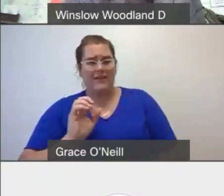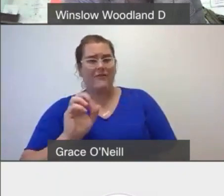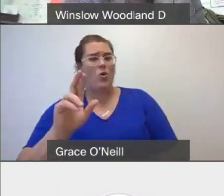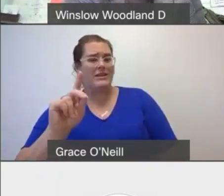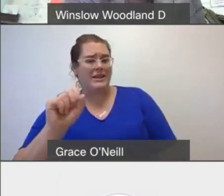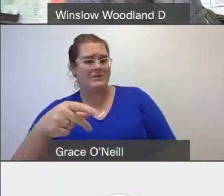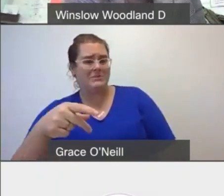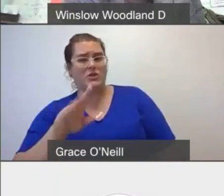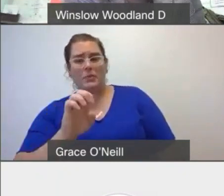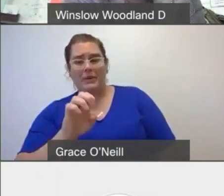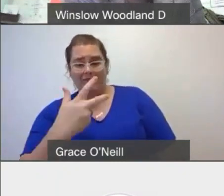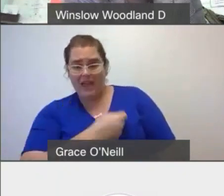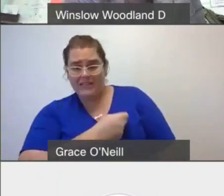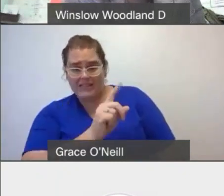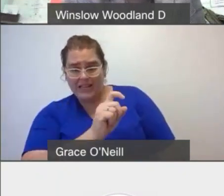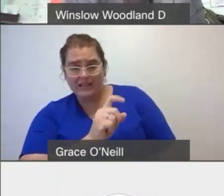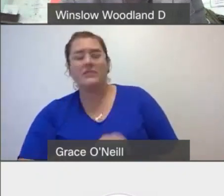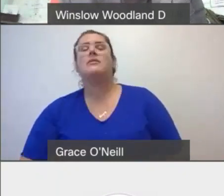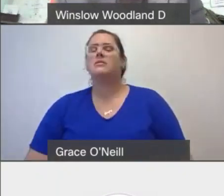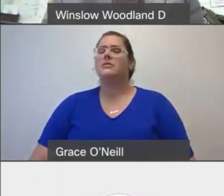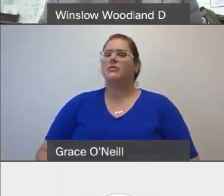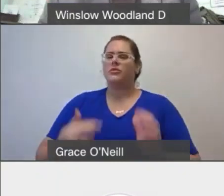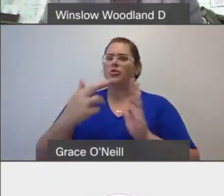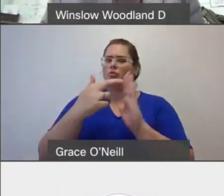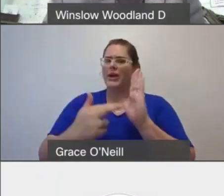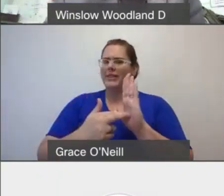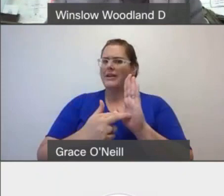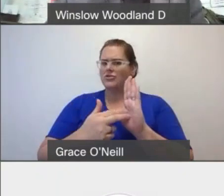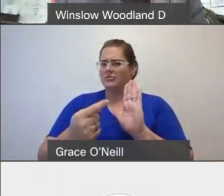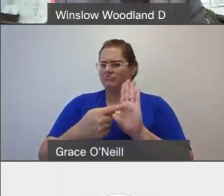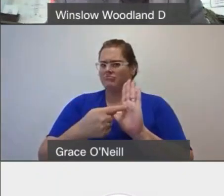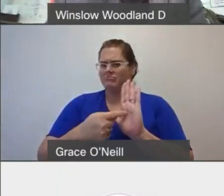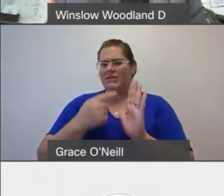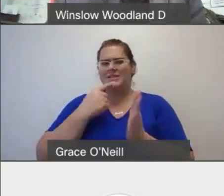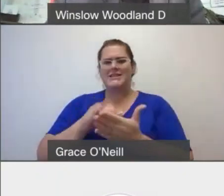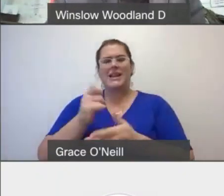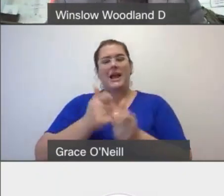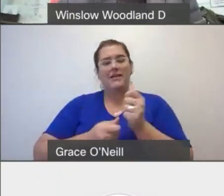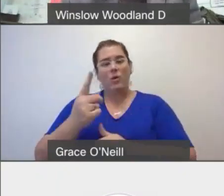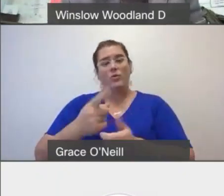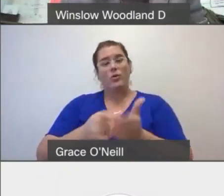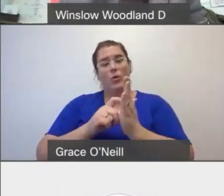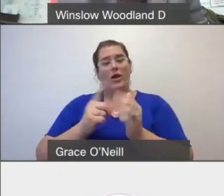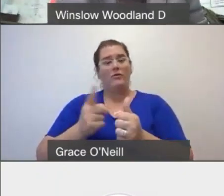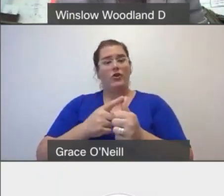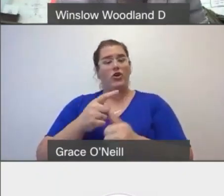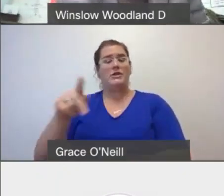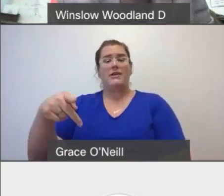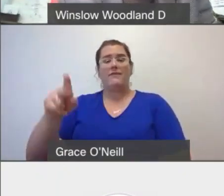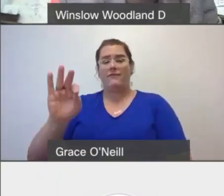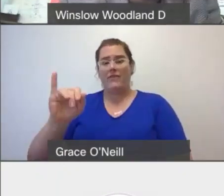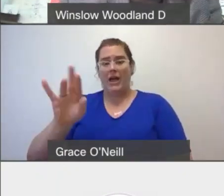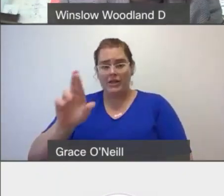and requires that everyone have their first Pfizer or